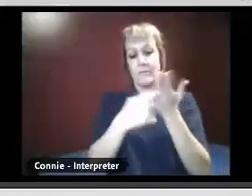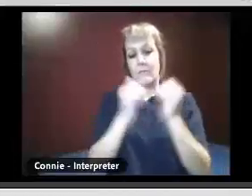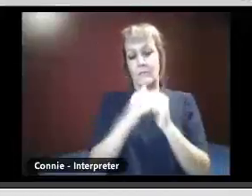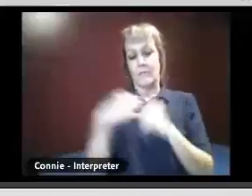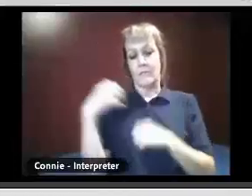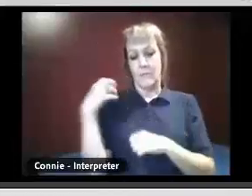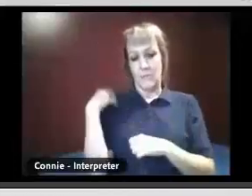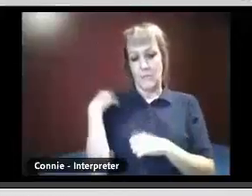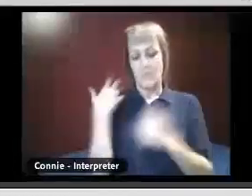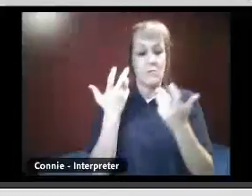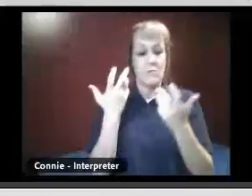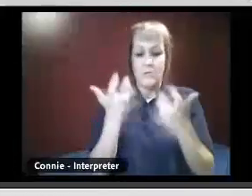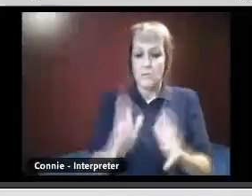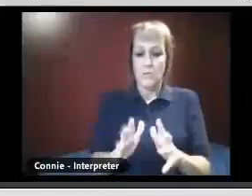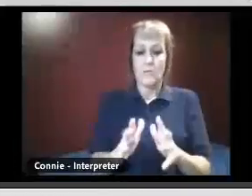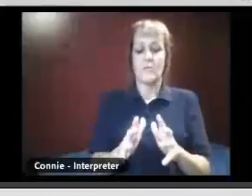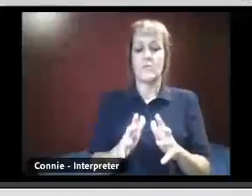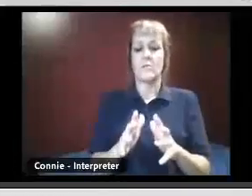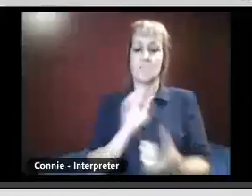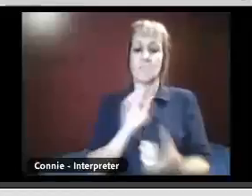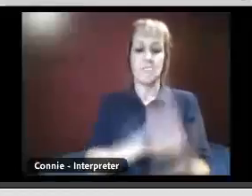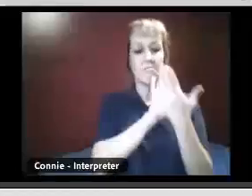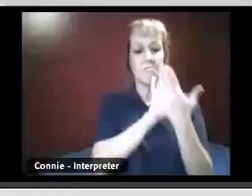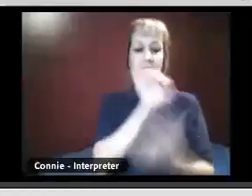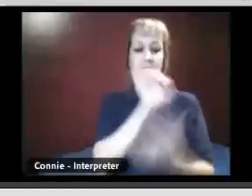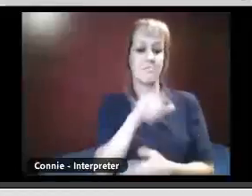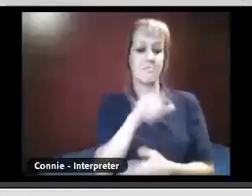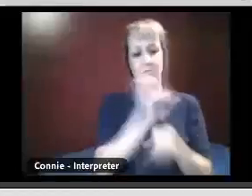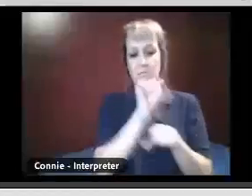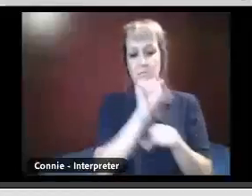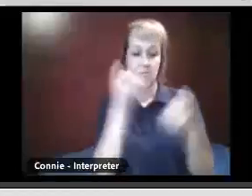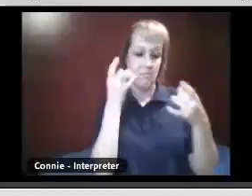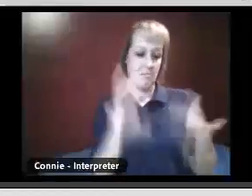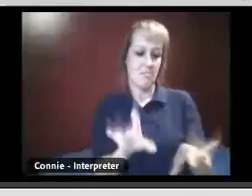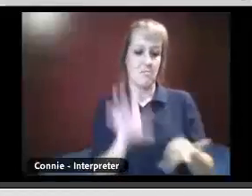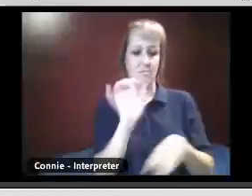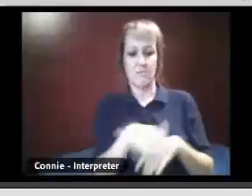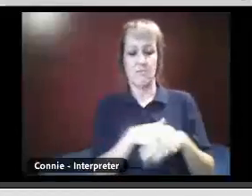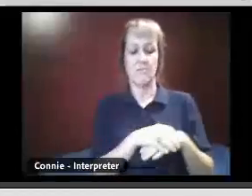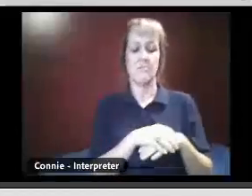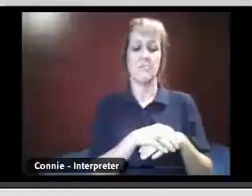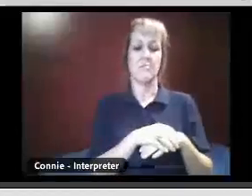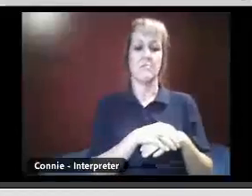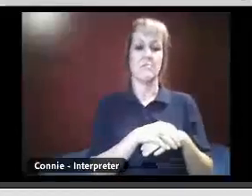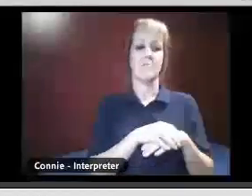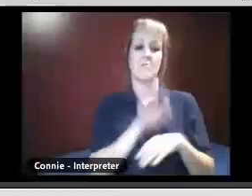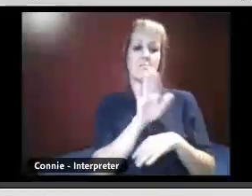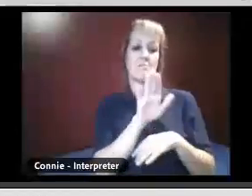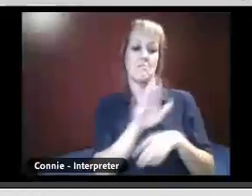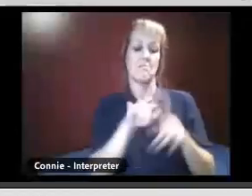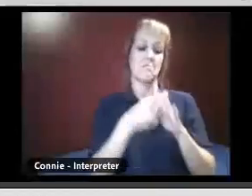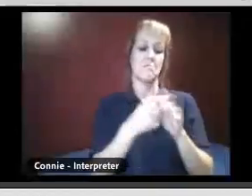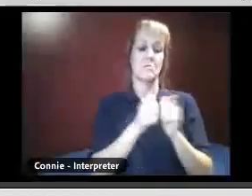ever want to go back to somebody and say, this isn't going to work, I don't like that. You're starting off with